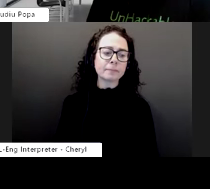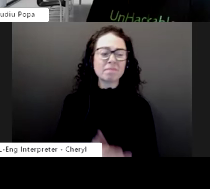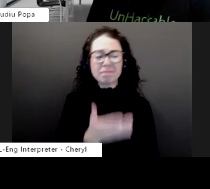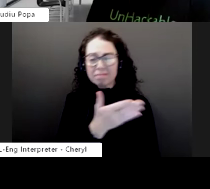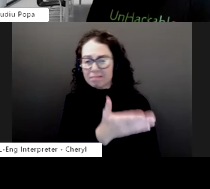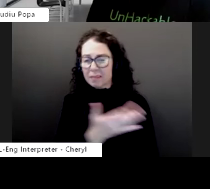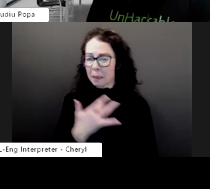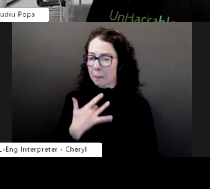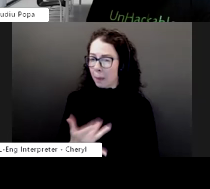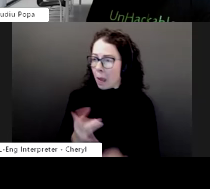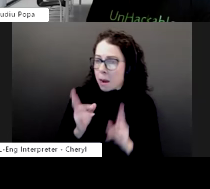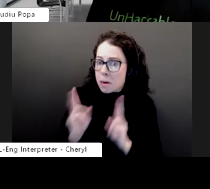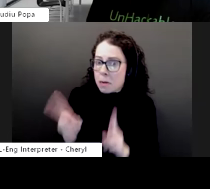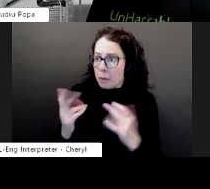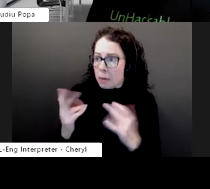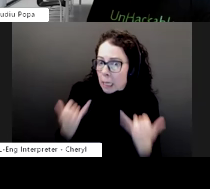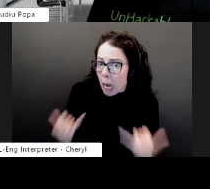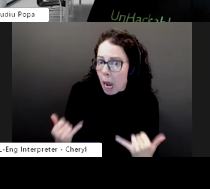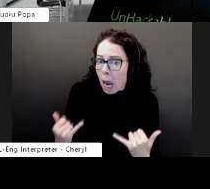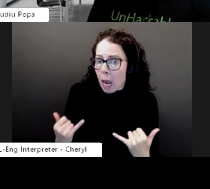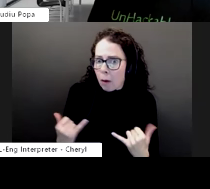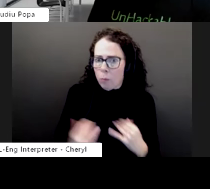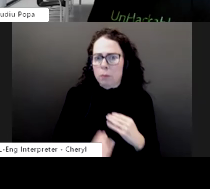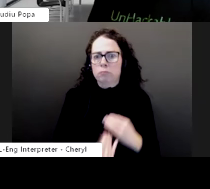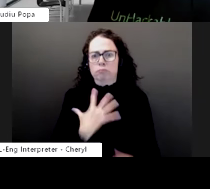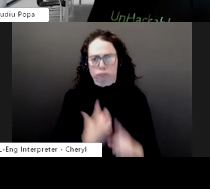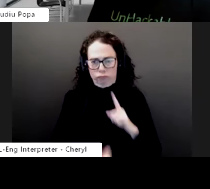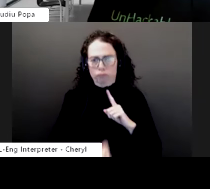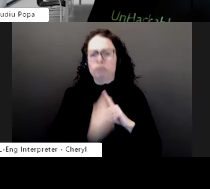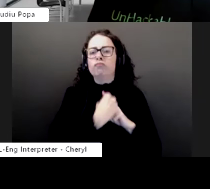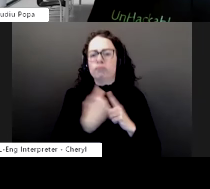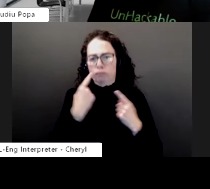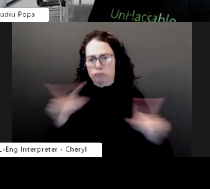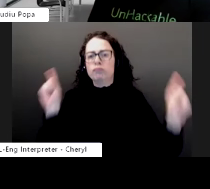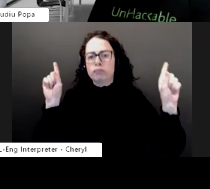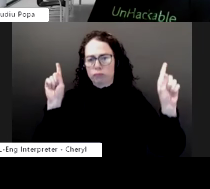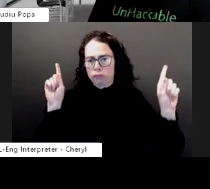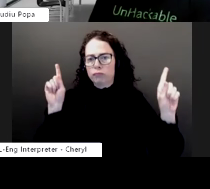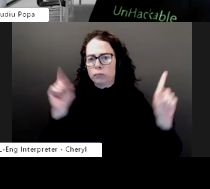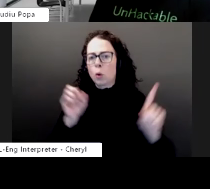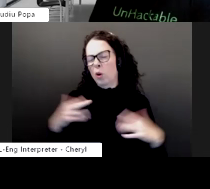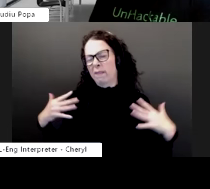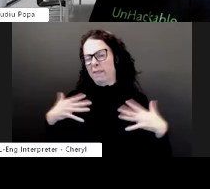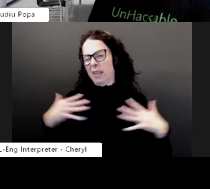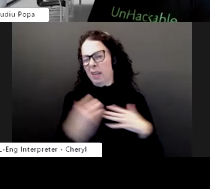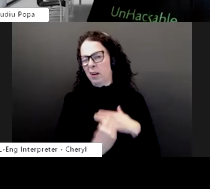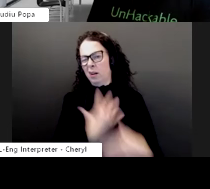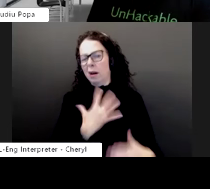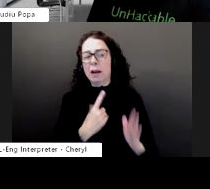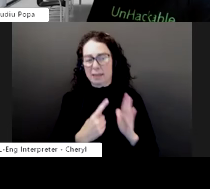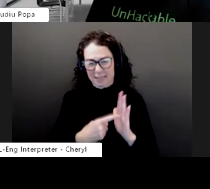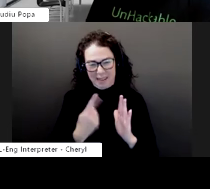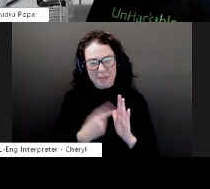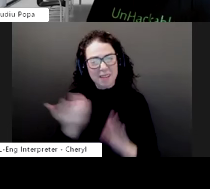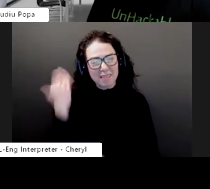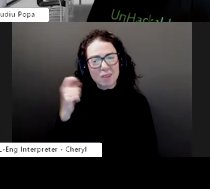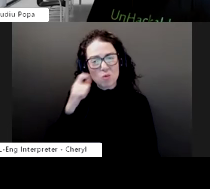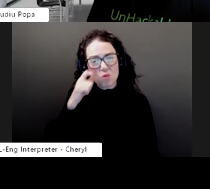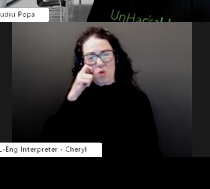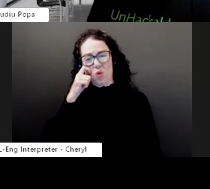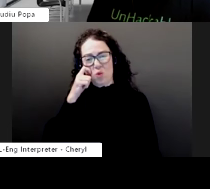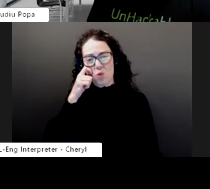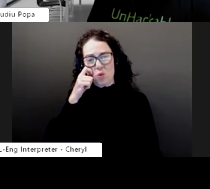urgency, and sometimes it's also intimidation. In the past, they've also gotten rude and